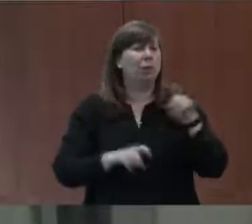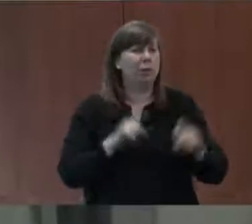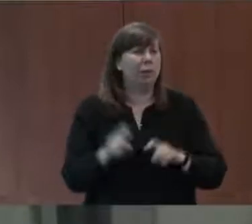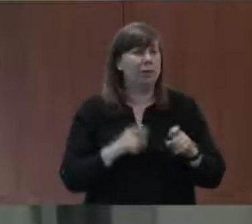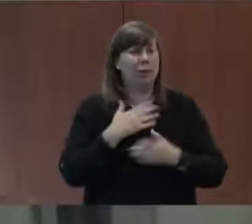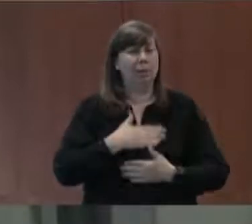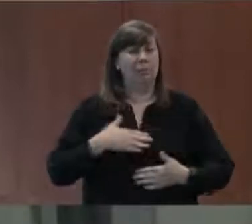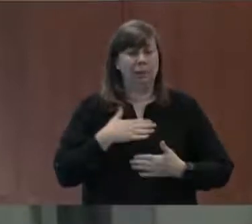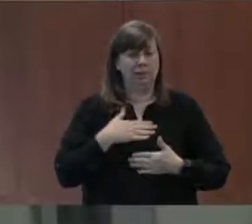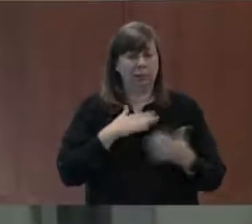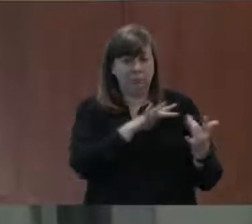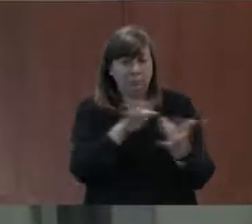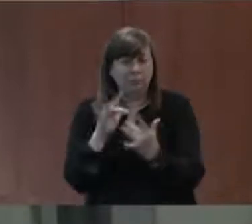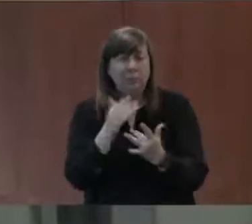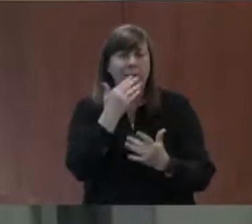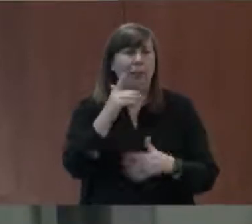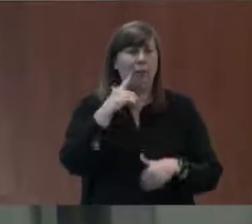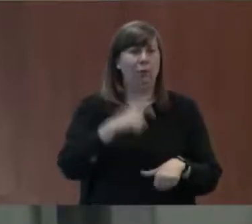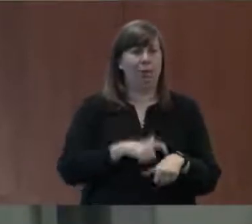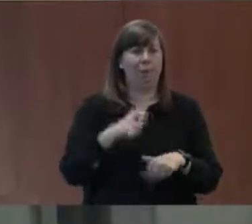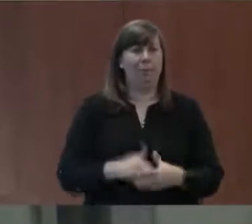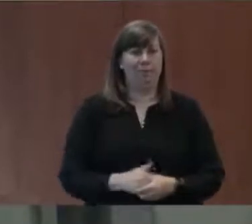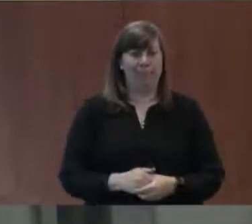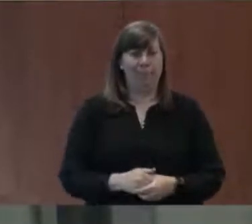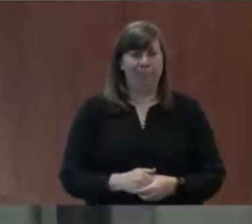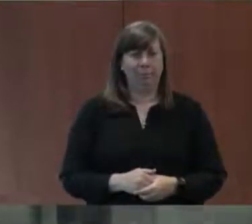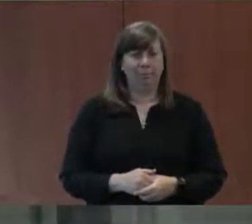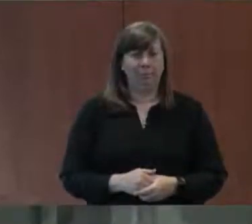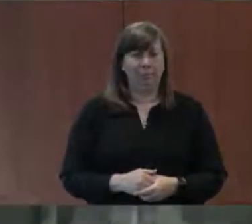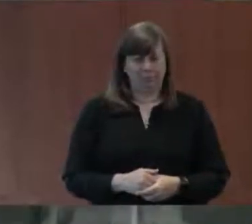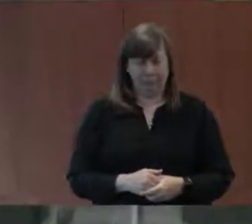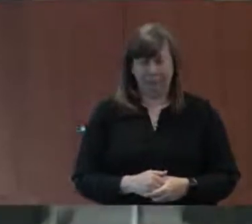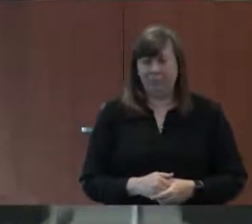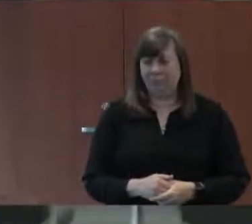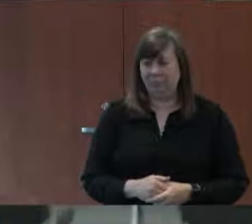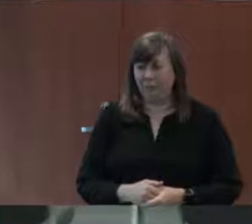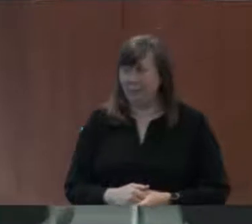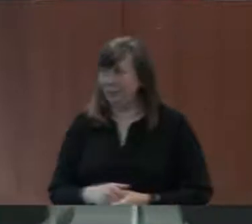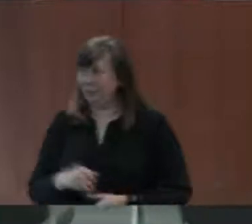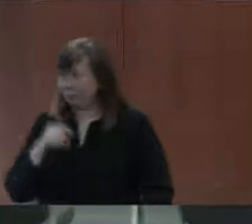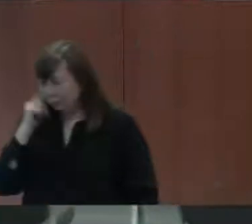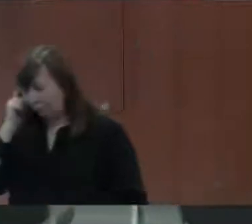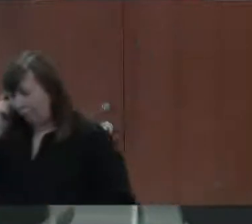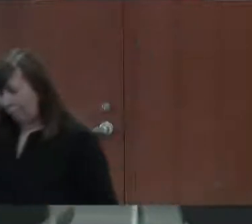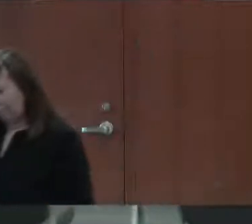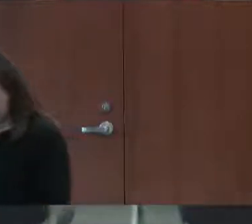inquiries. Please continue reaching out, and thank you for your time. Thank you. Anyone else?